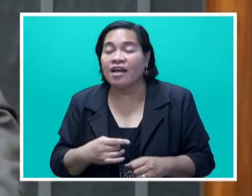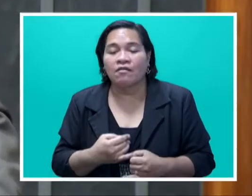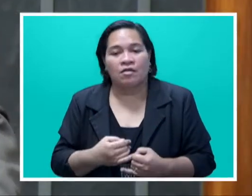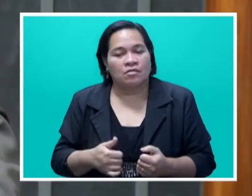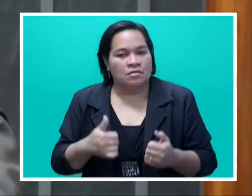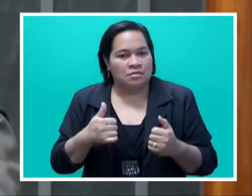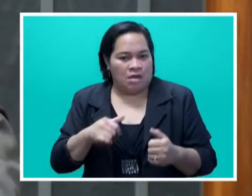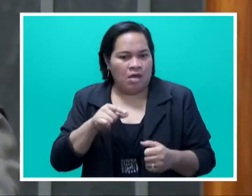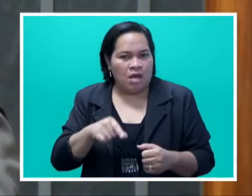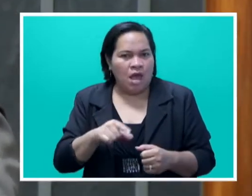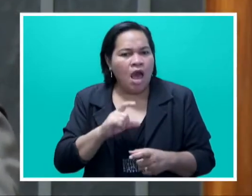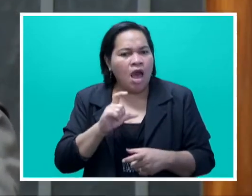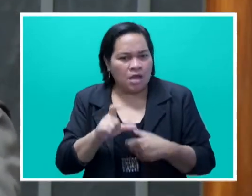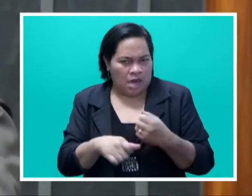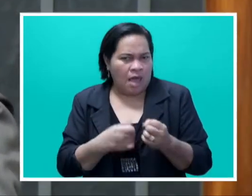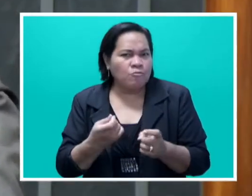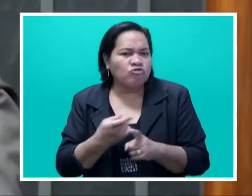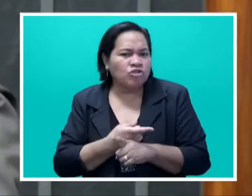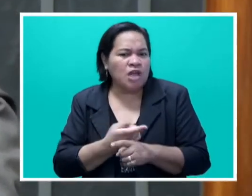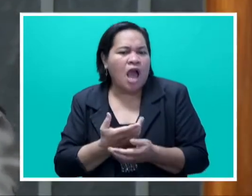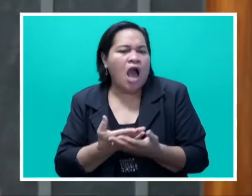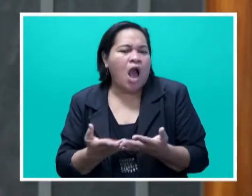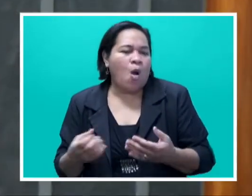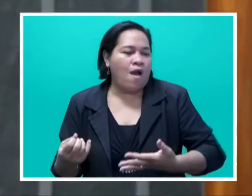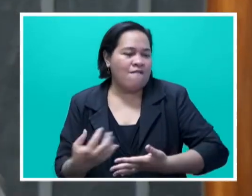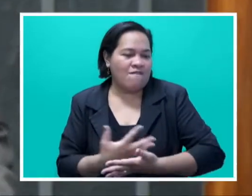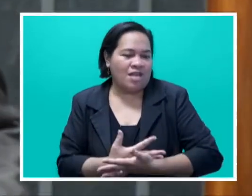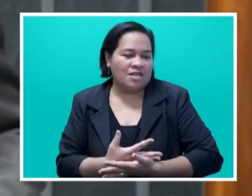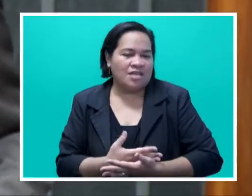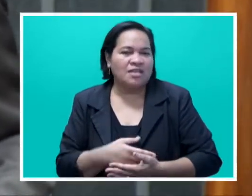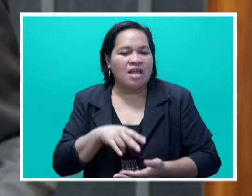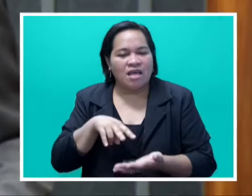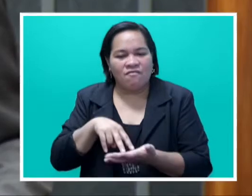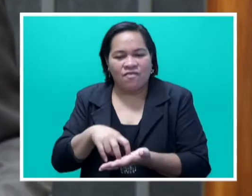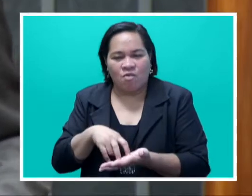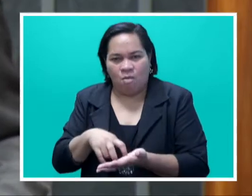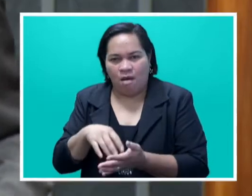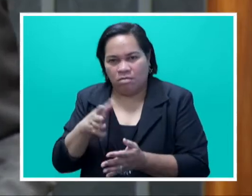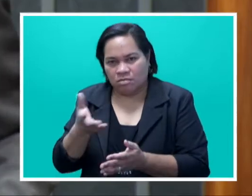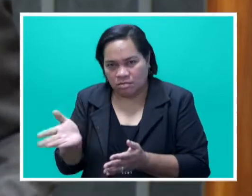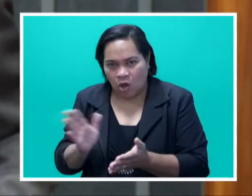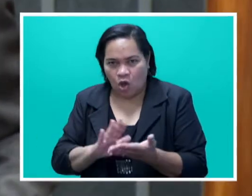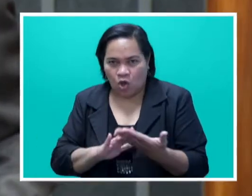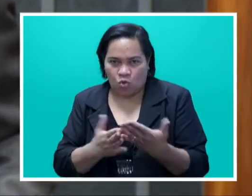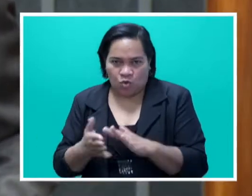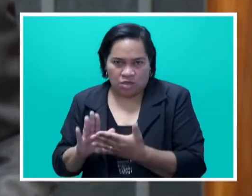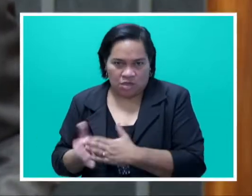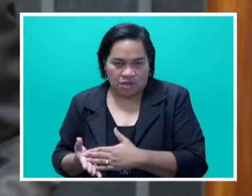climate change is affecting vulnerable communities on the ground. The Honorable